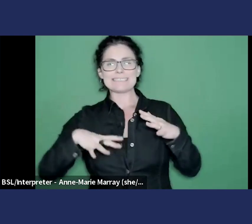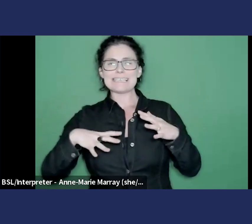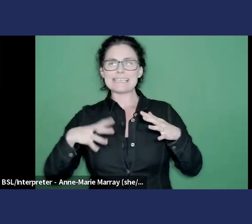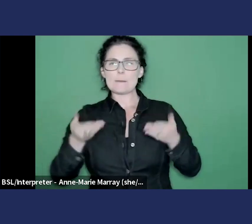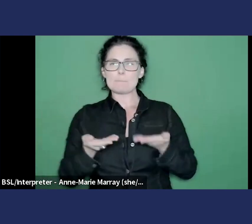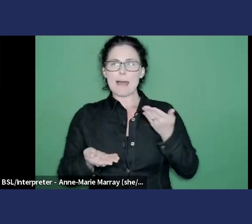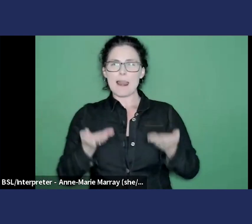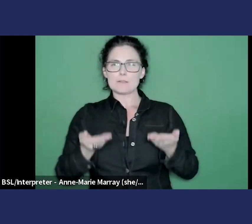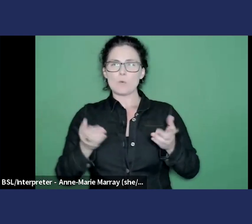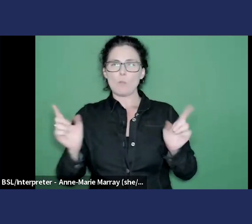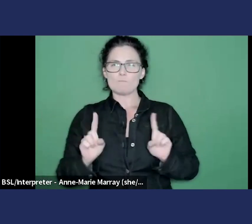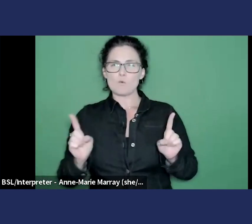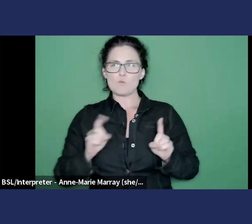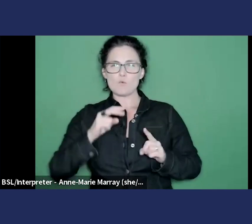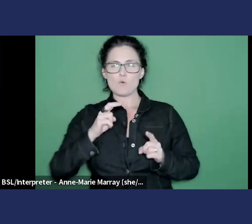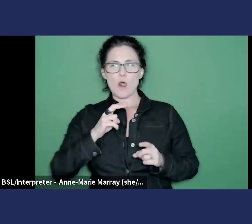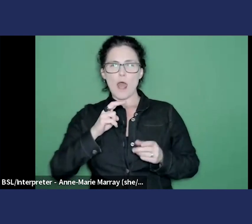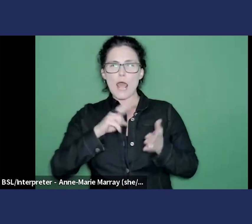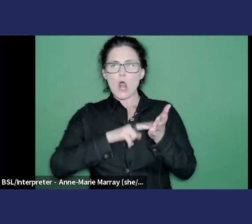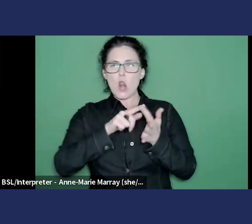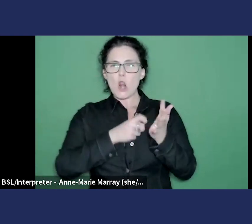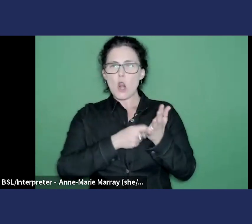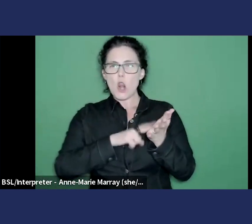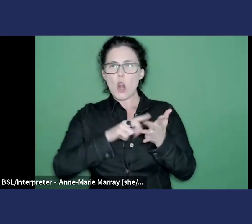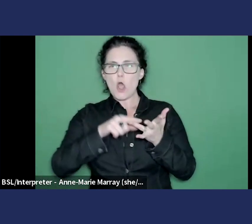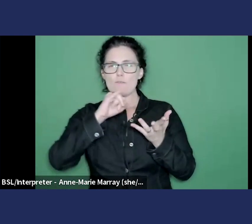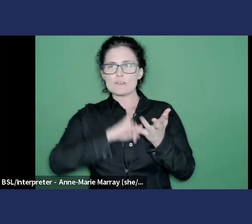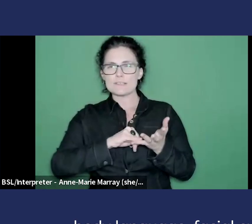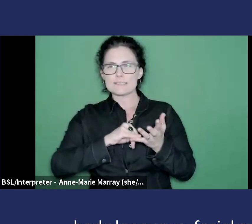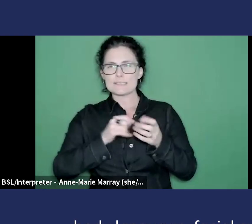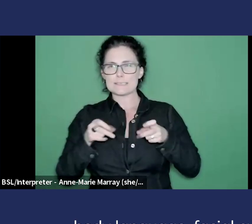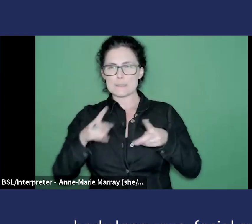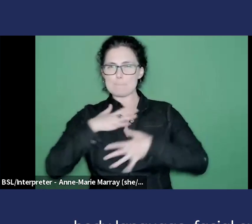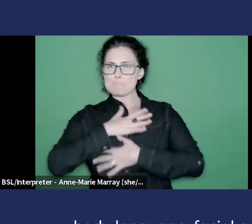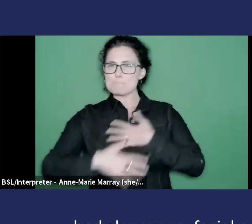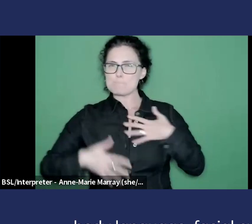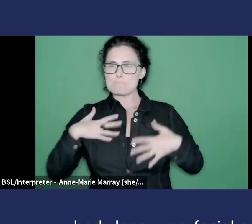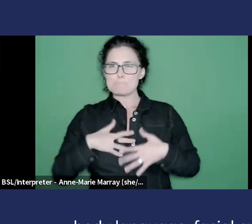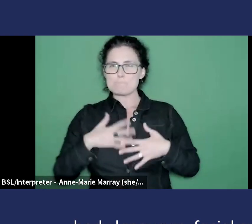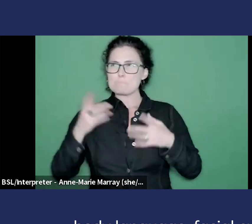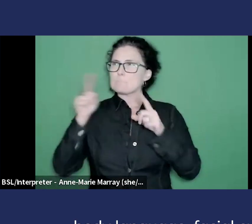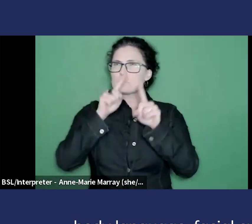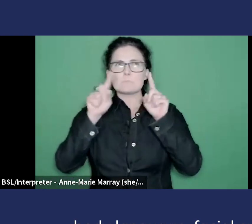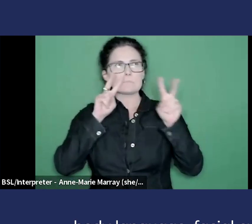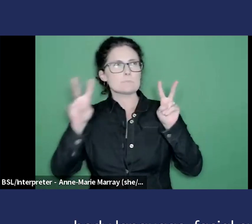system. You know, the place, the people, the tone of language, body language, facial expressions, all those subtleties